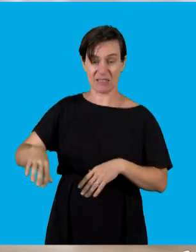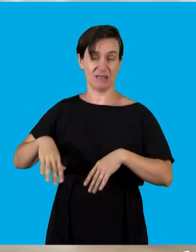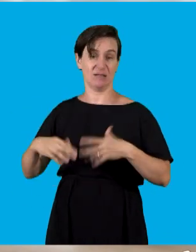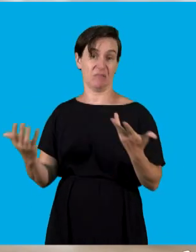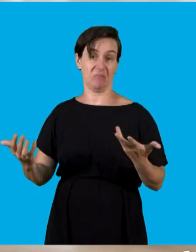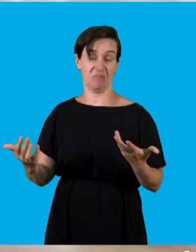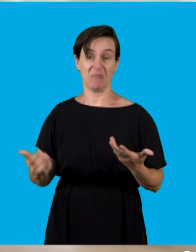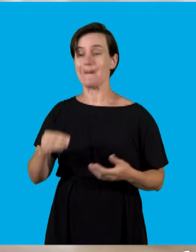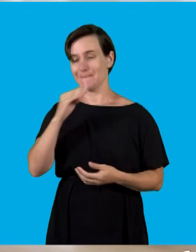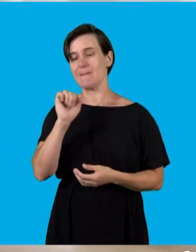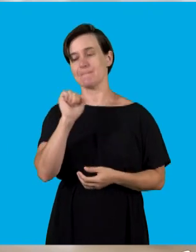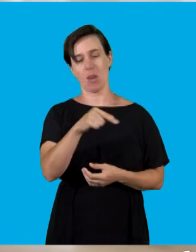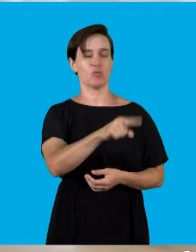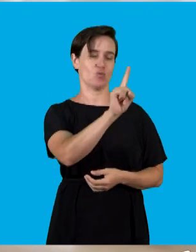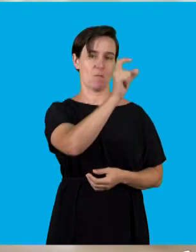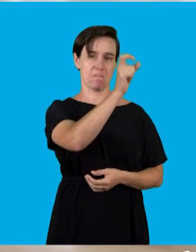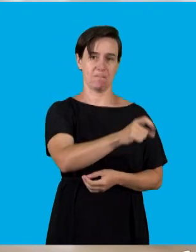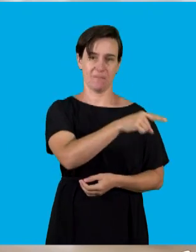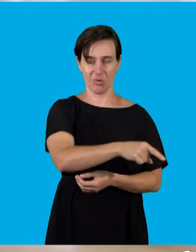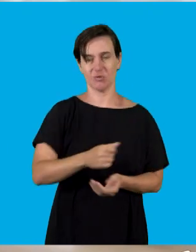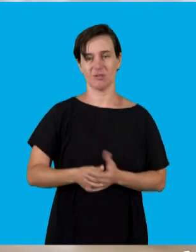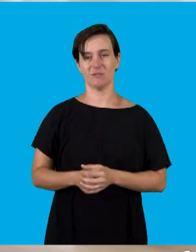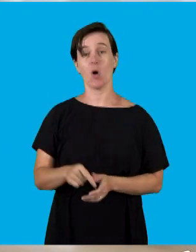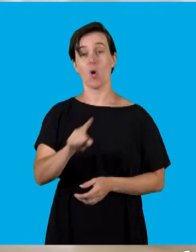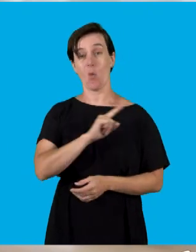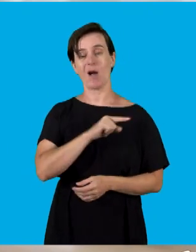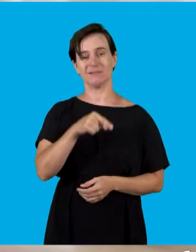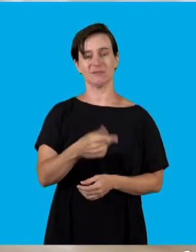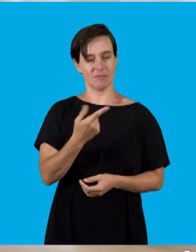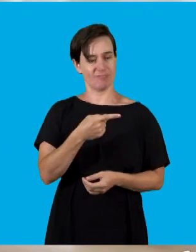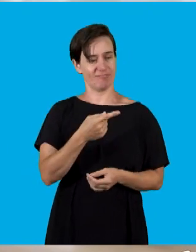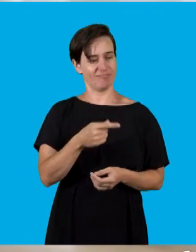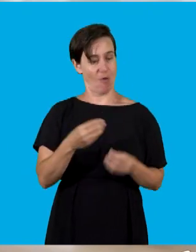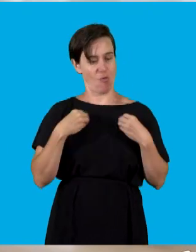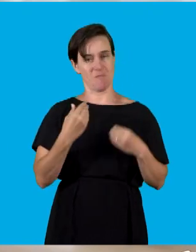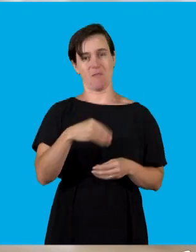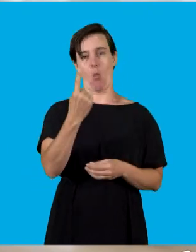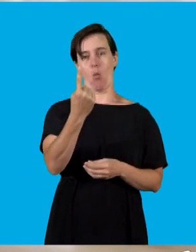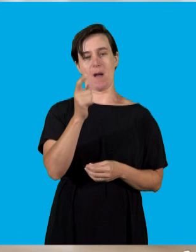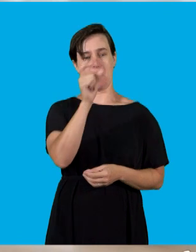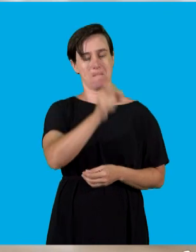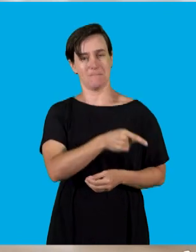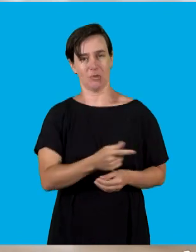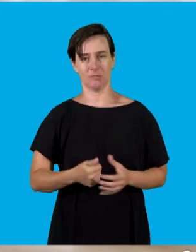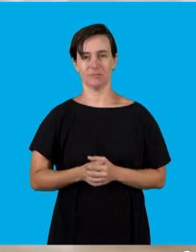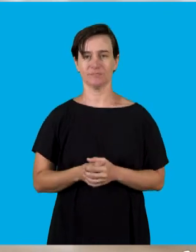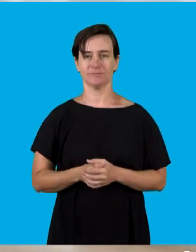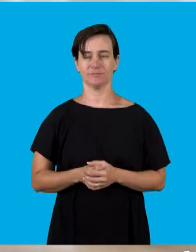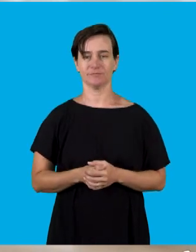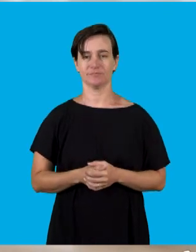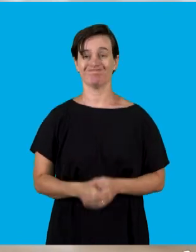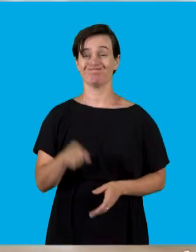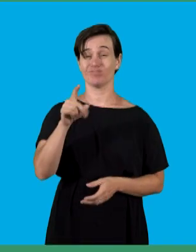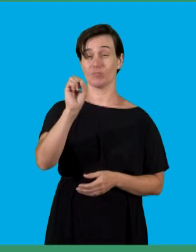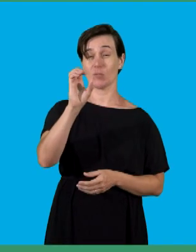business incur, they belong to the owner, because this is a one-man business.